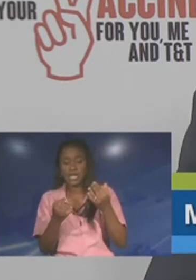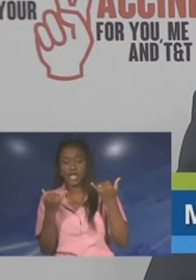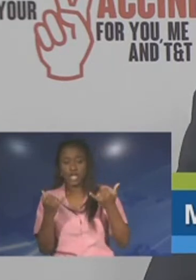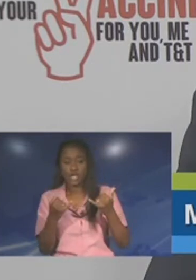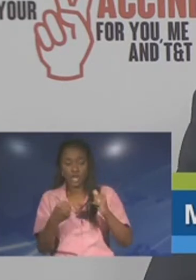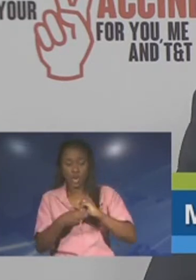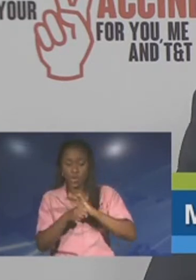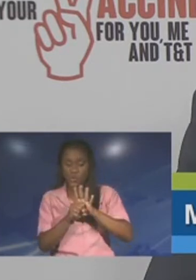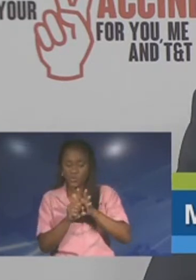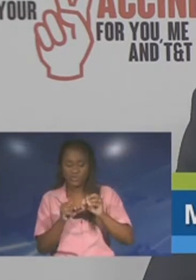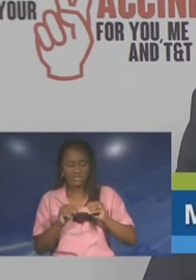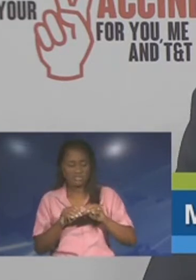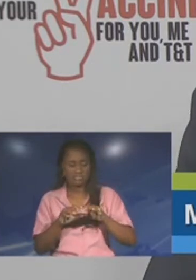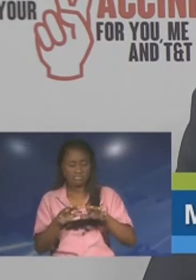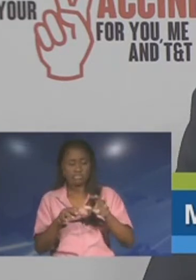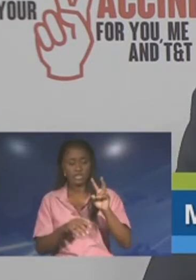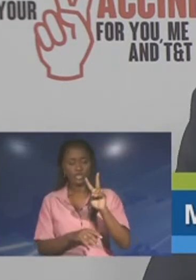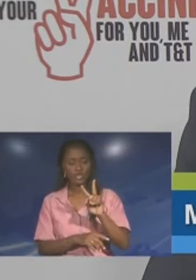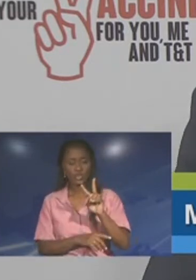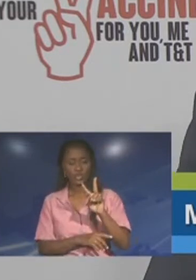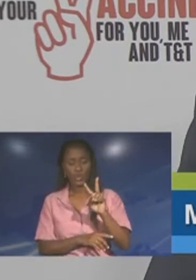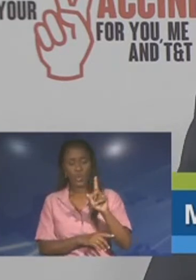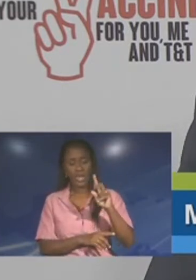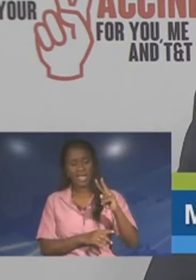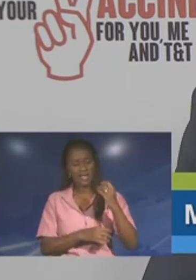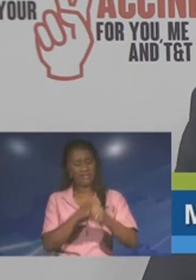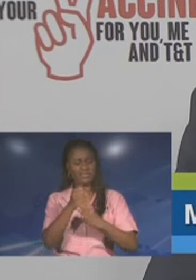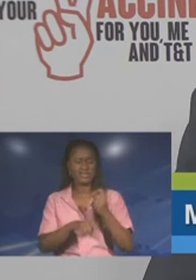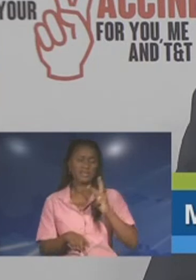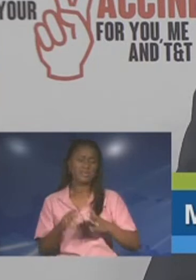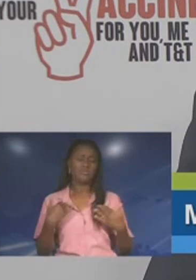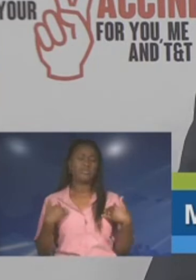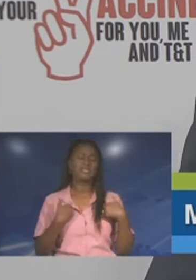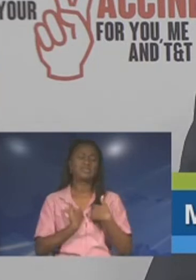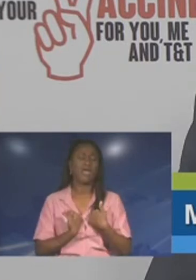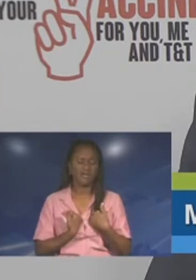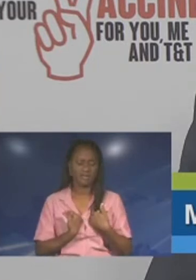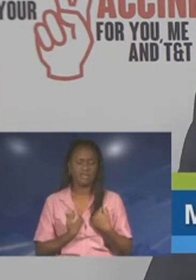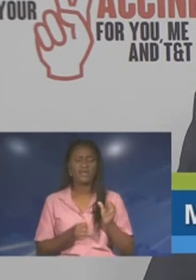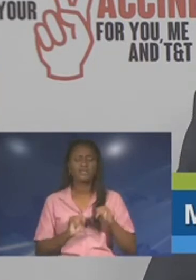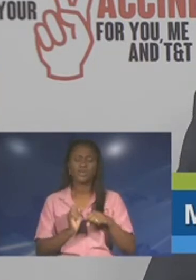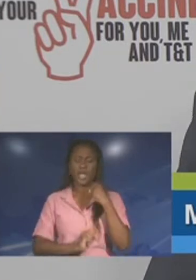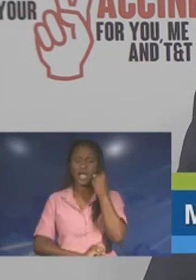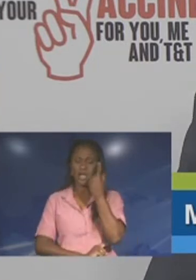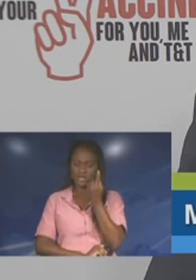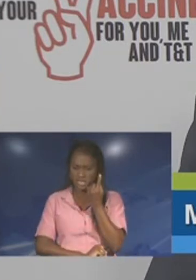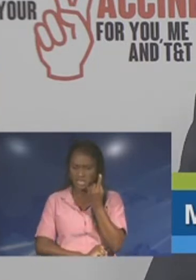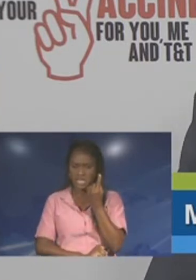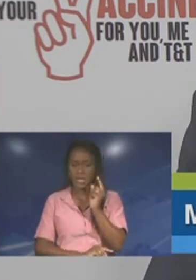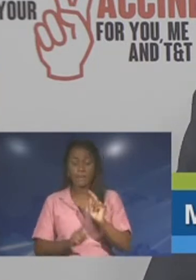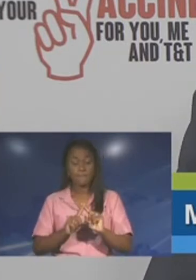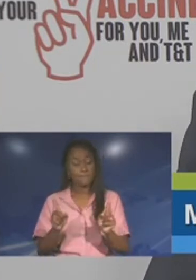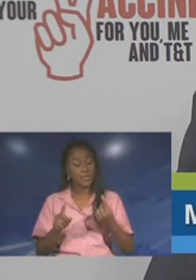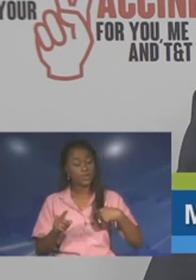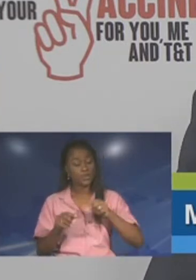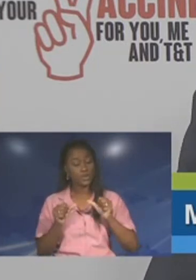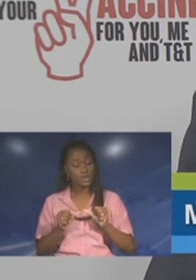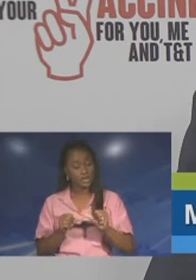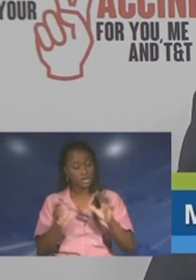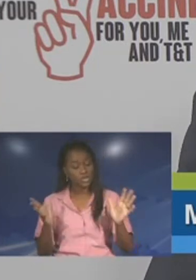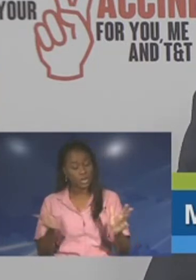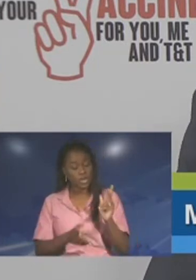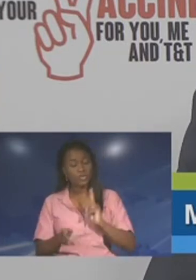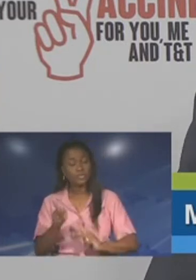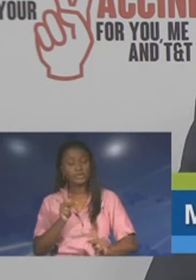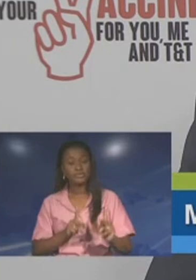for 2.5 years, people are tired. I said, I understand that. But we continue to urge people so we